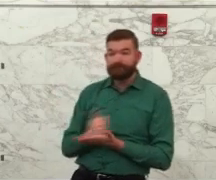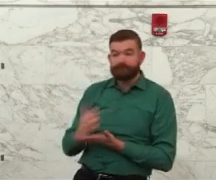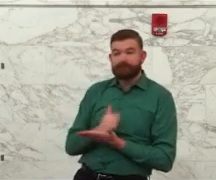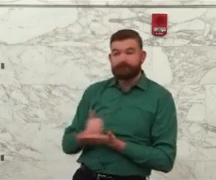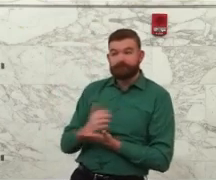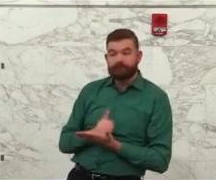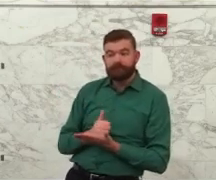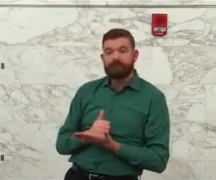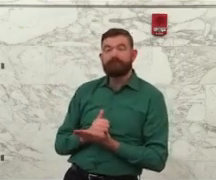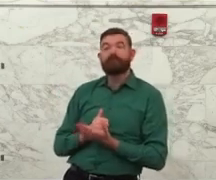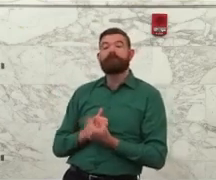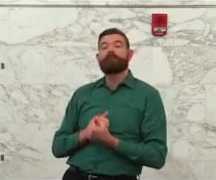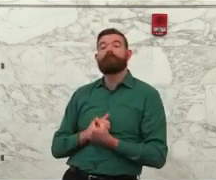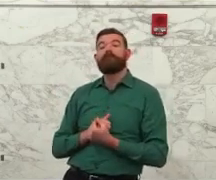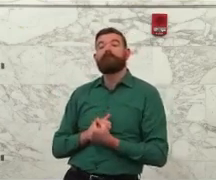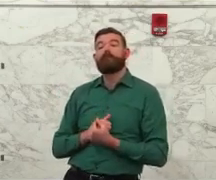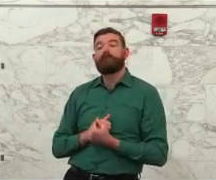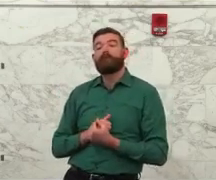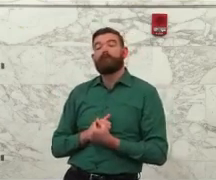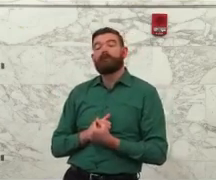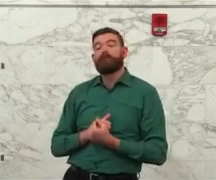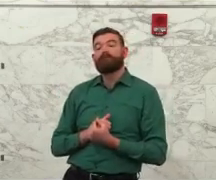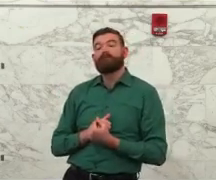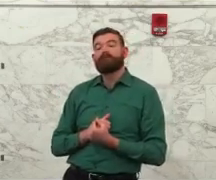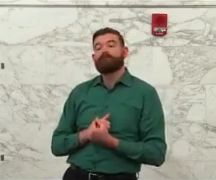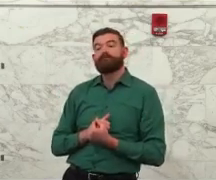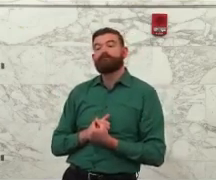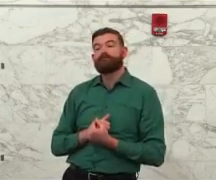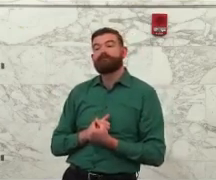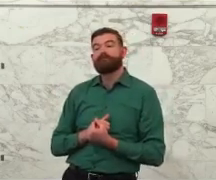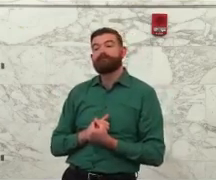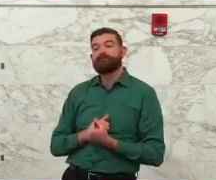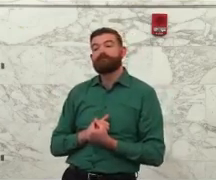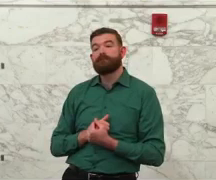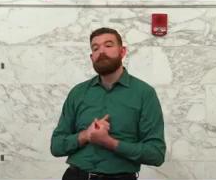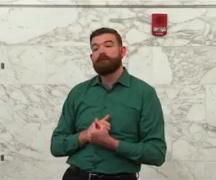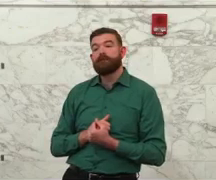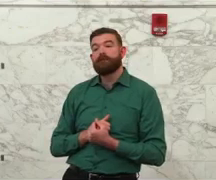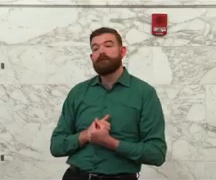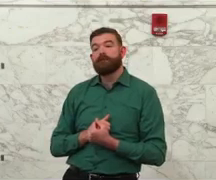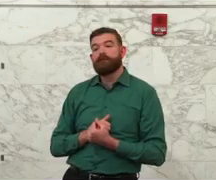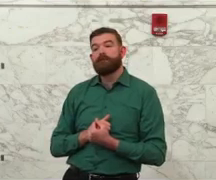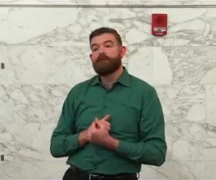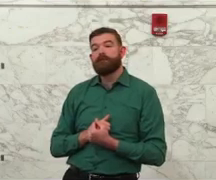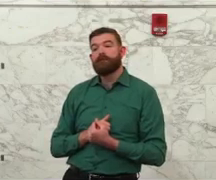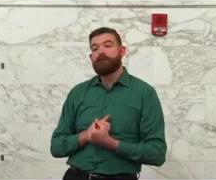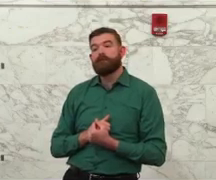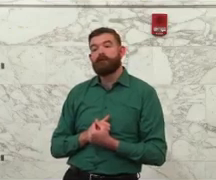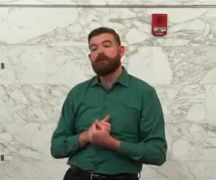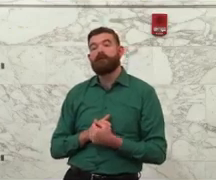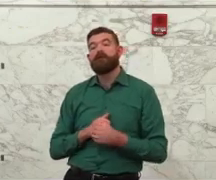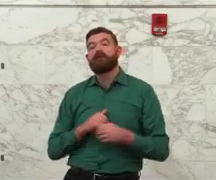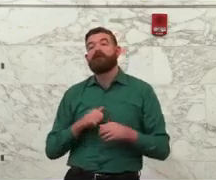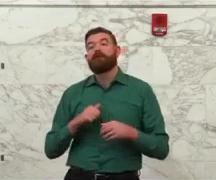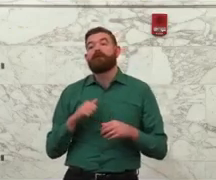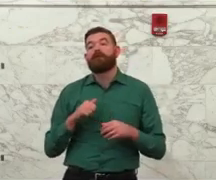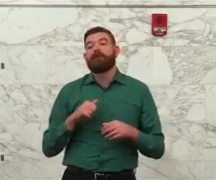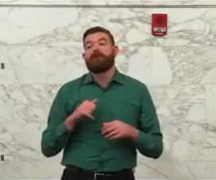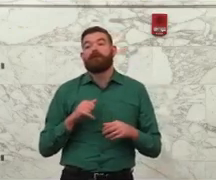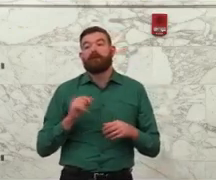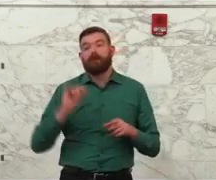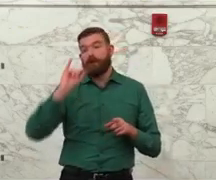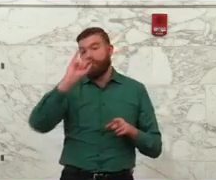In other words, you're not going to get compensated for an expense that you don't have. So for many reasons, including helping our workers